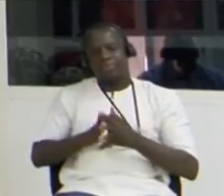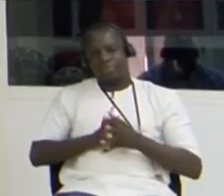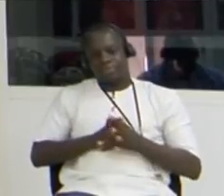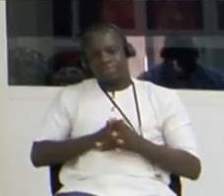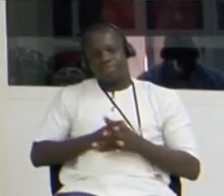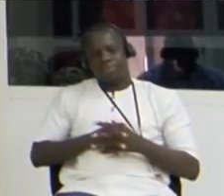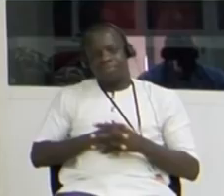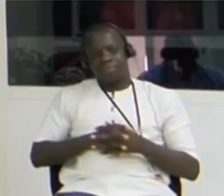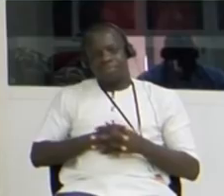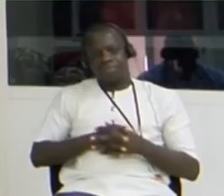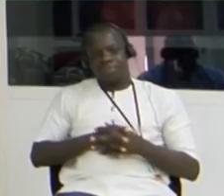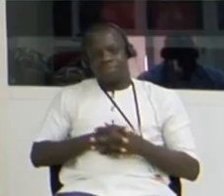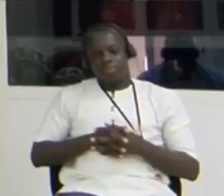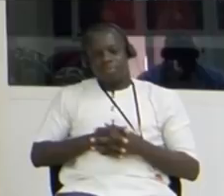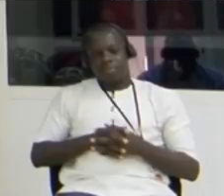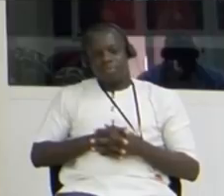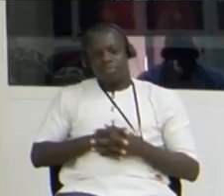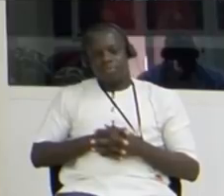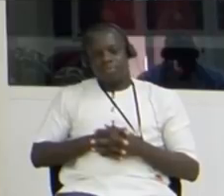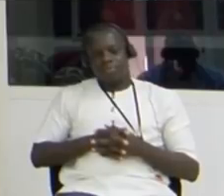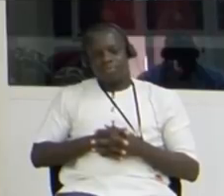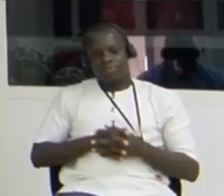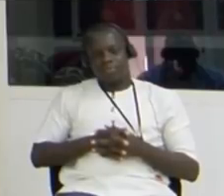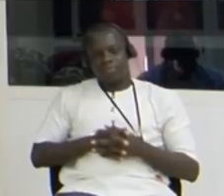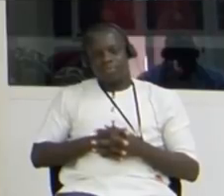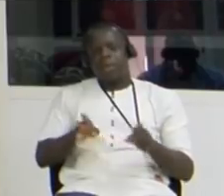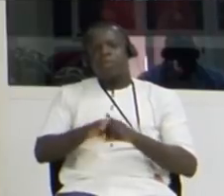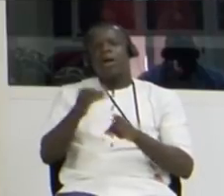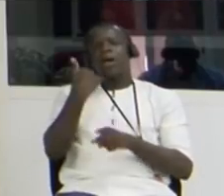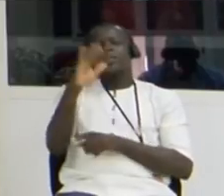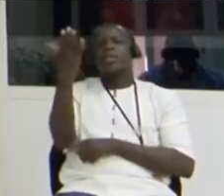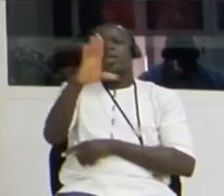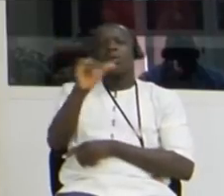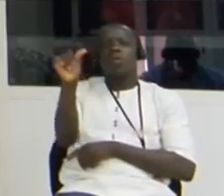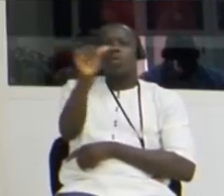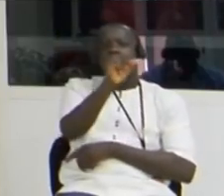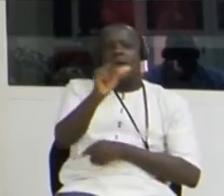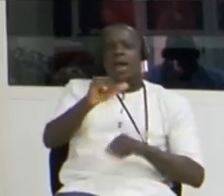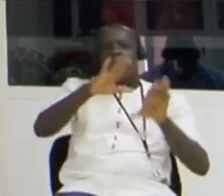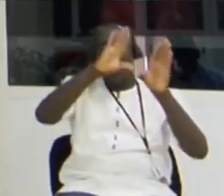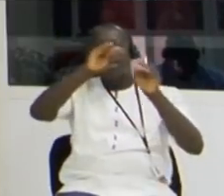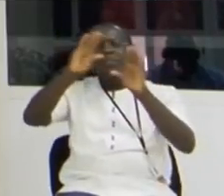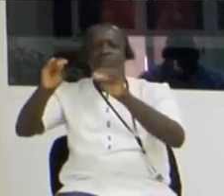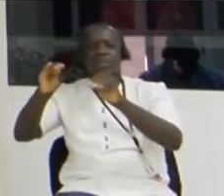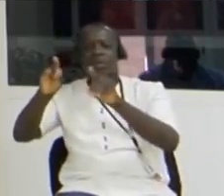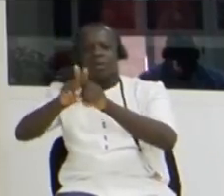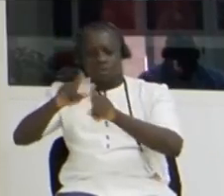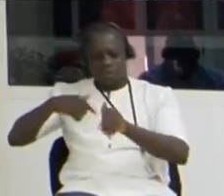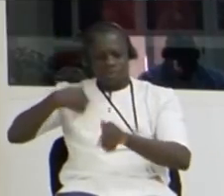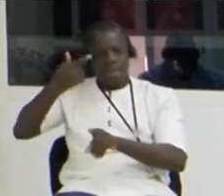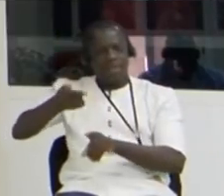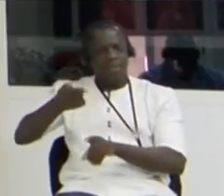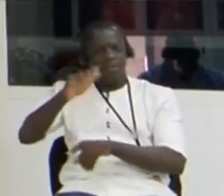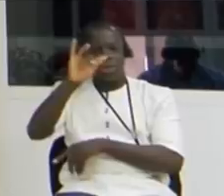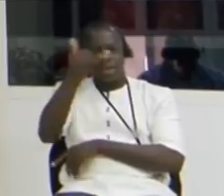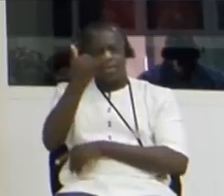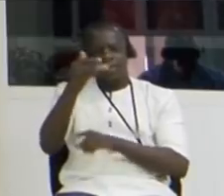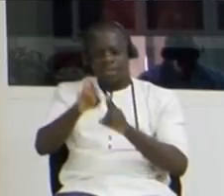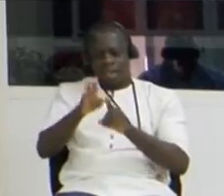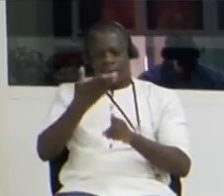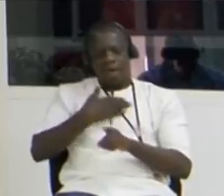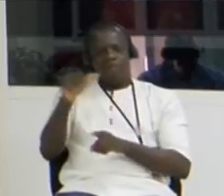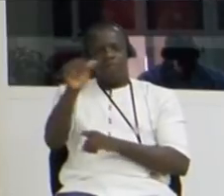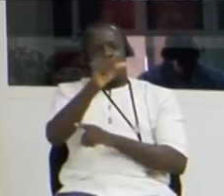Were there any other events that they attended? Yes, they attend, I think, because events where they need to spend the